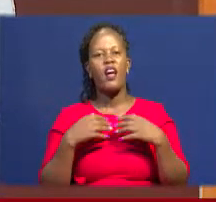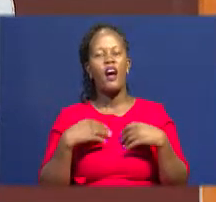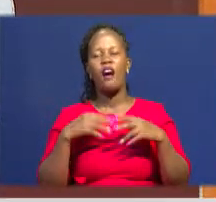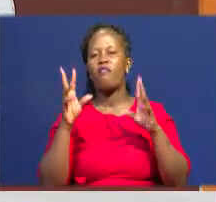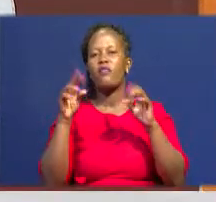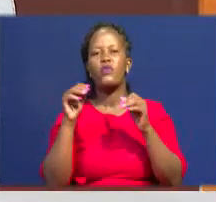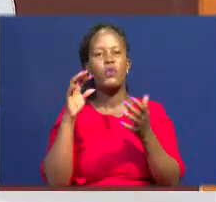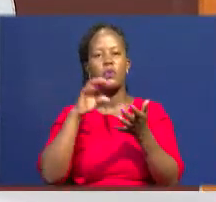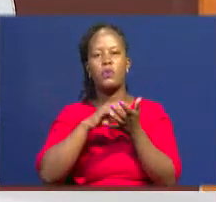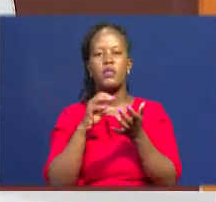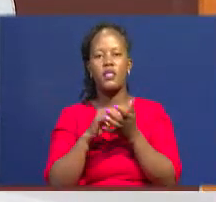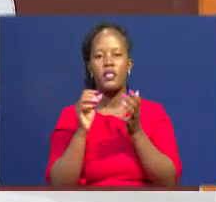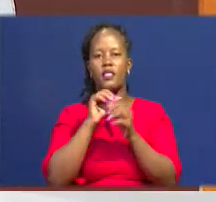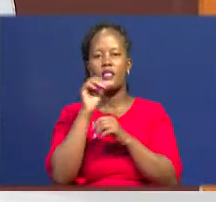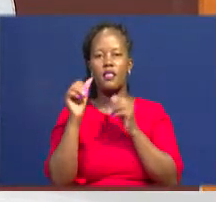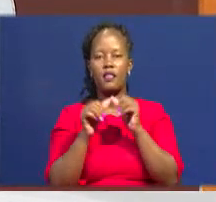cases